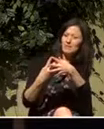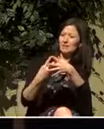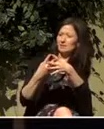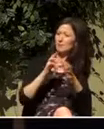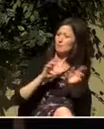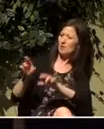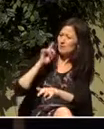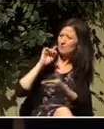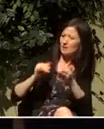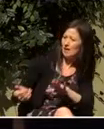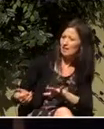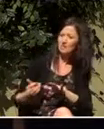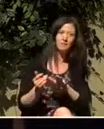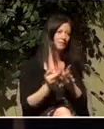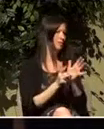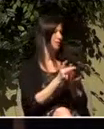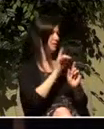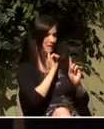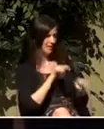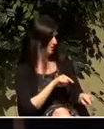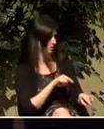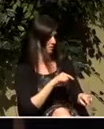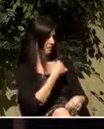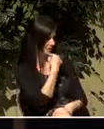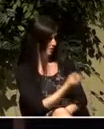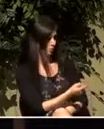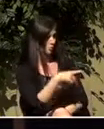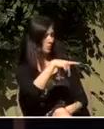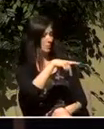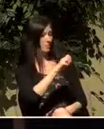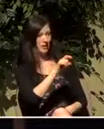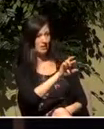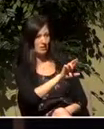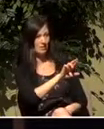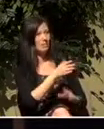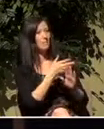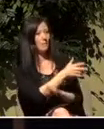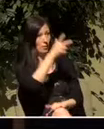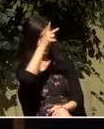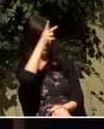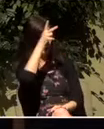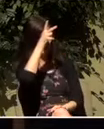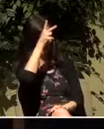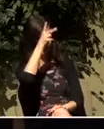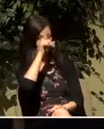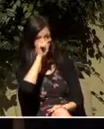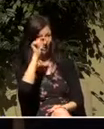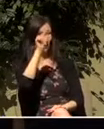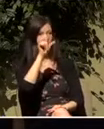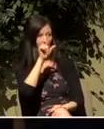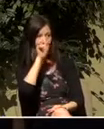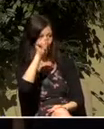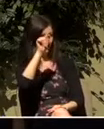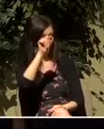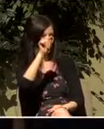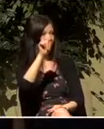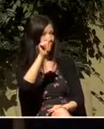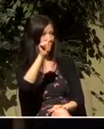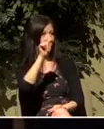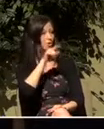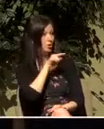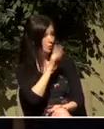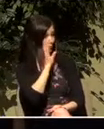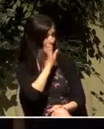Jesus answered, "I tell you, Peter, before the rooster crows today, you will deny